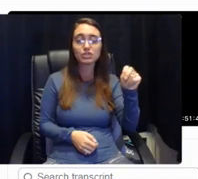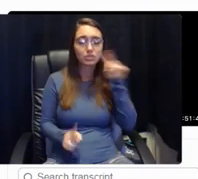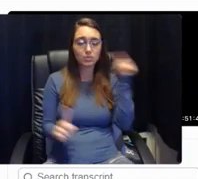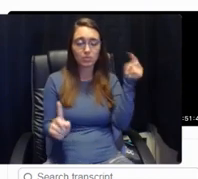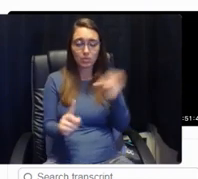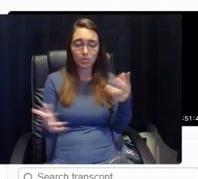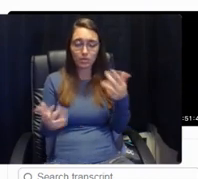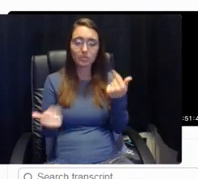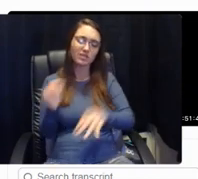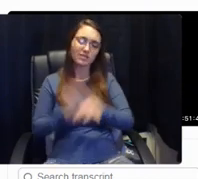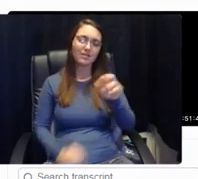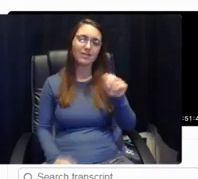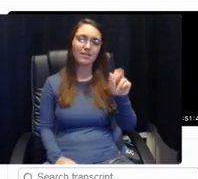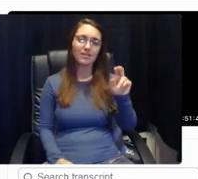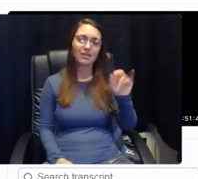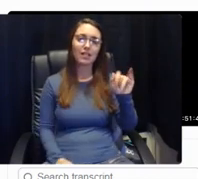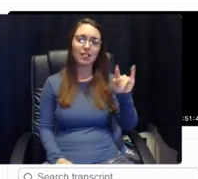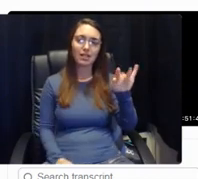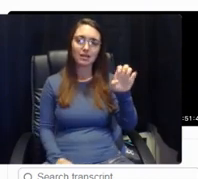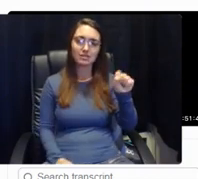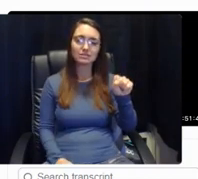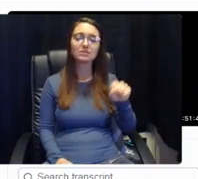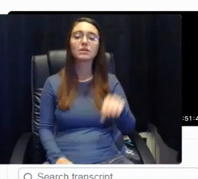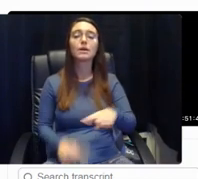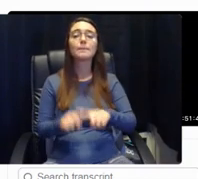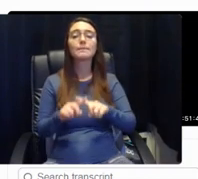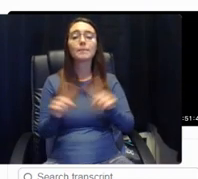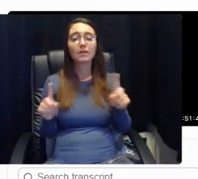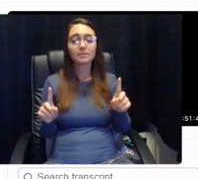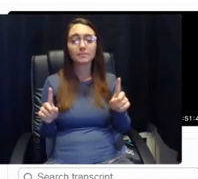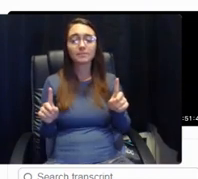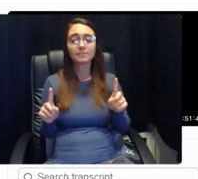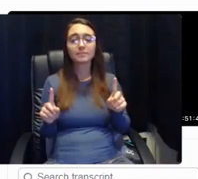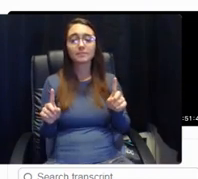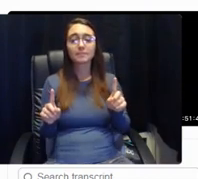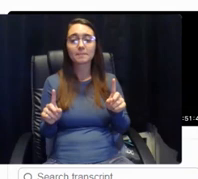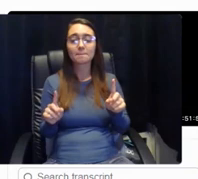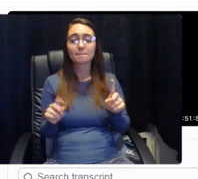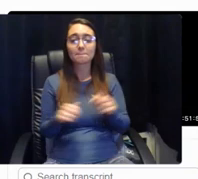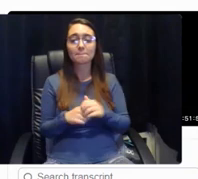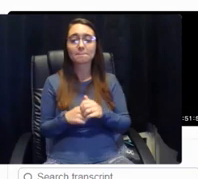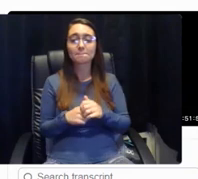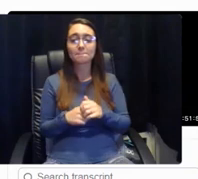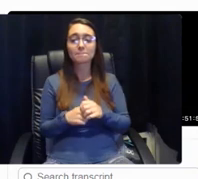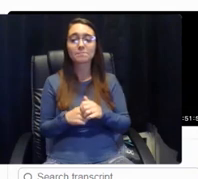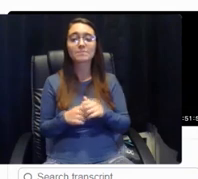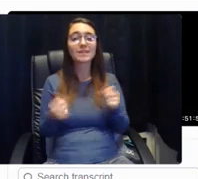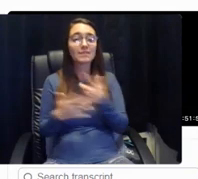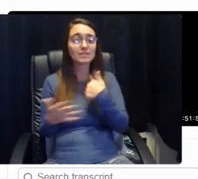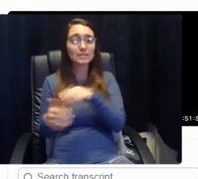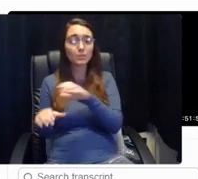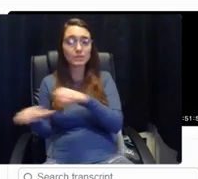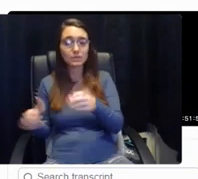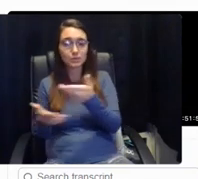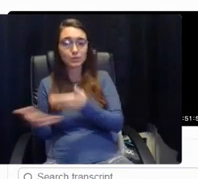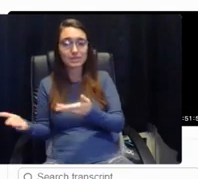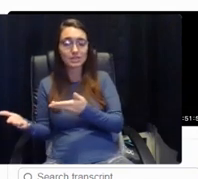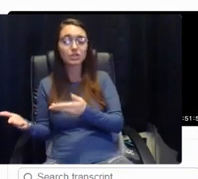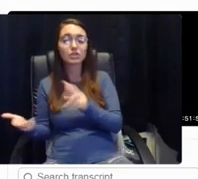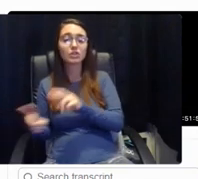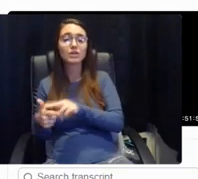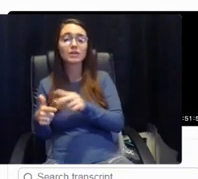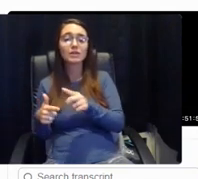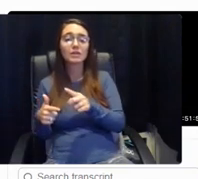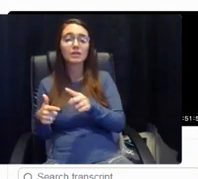is analyte. But therefore, what we do here, we remove all the boundary from the two half